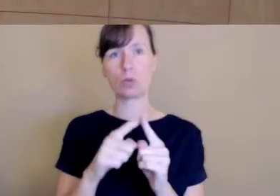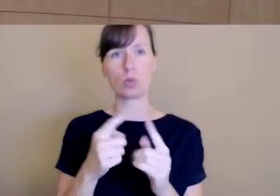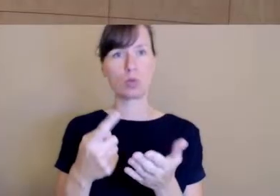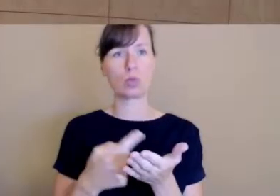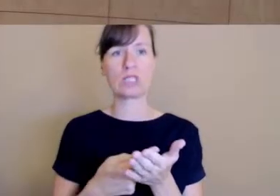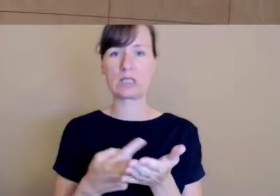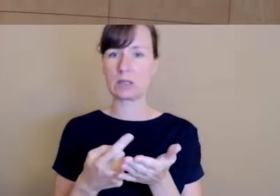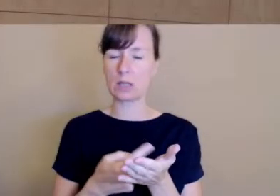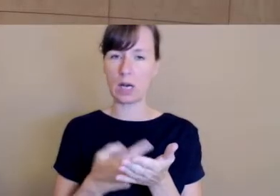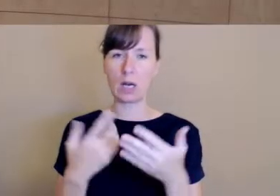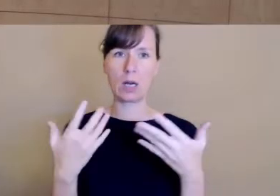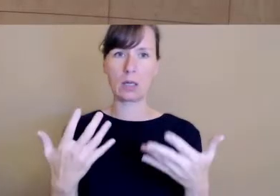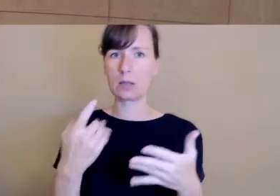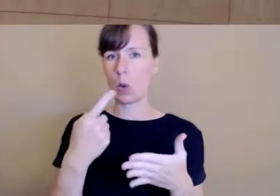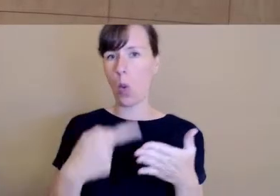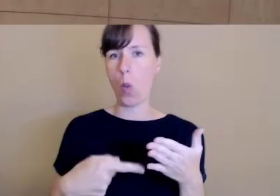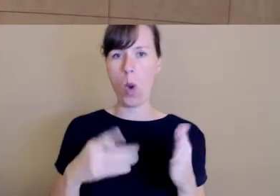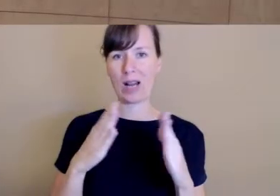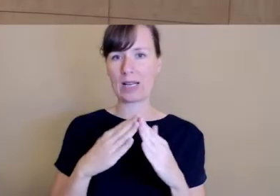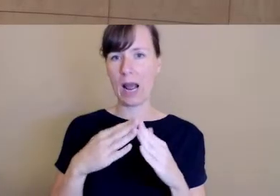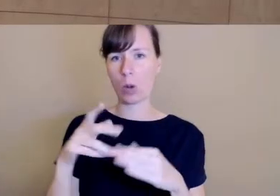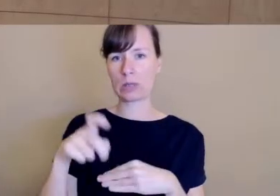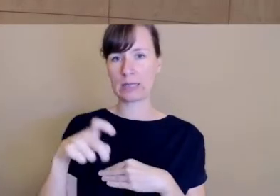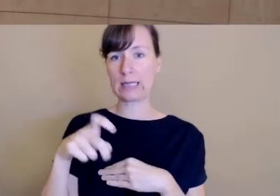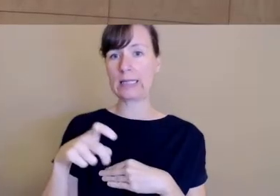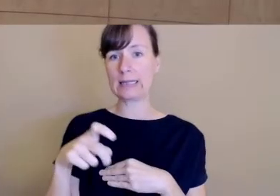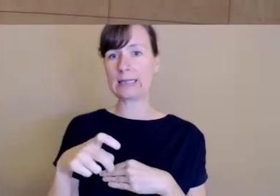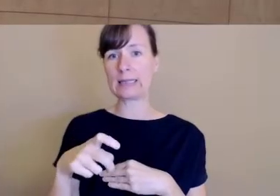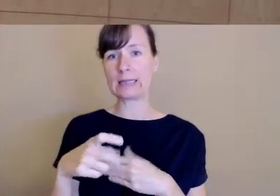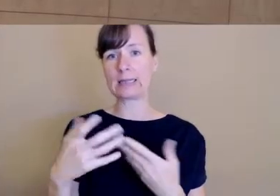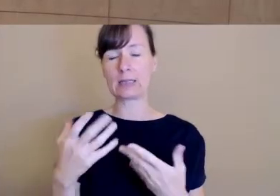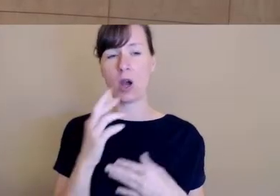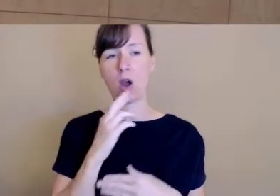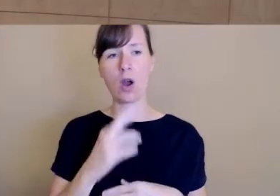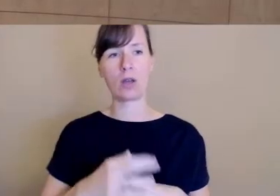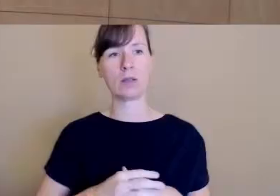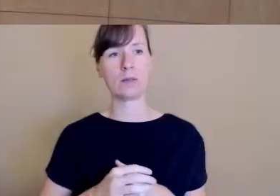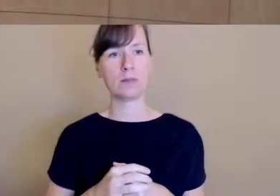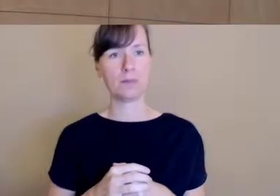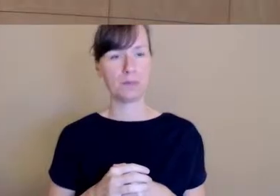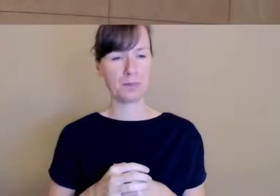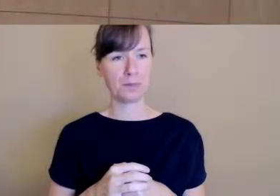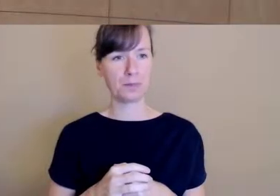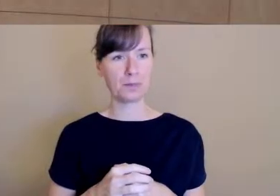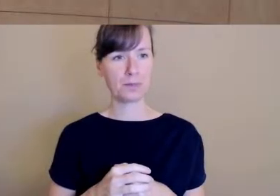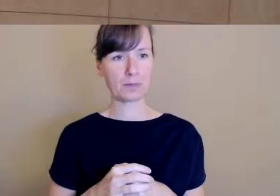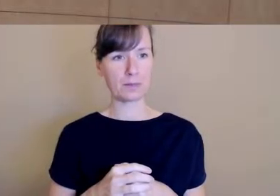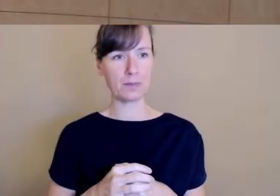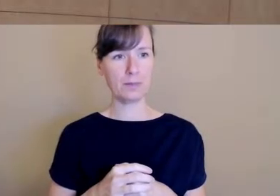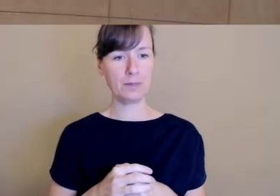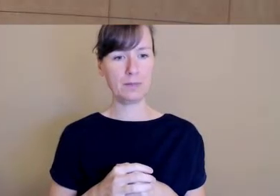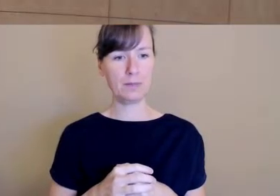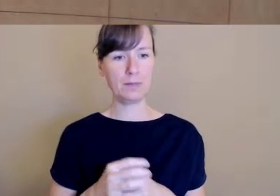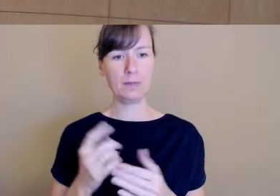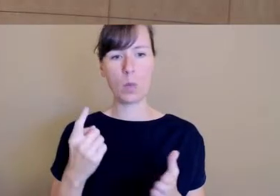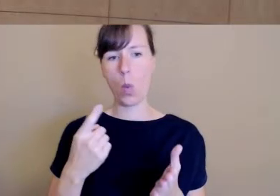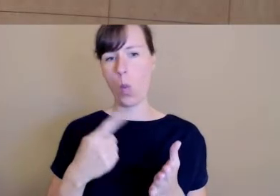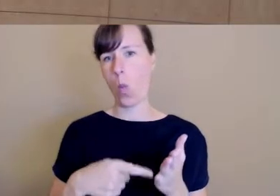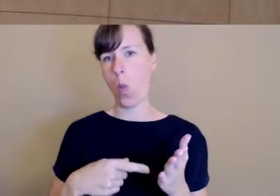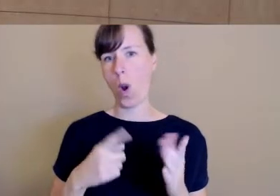what the town's needs were and what models might work